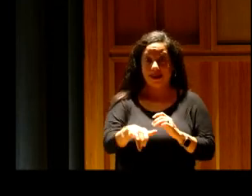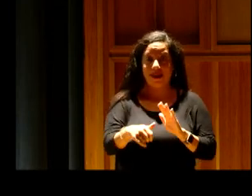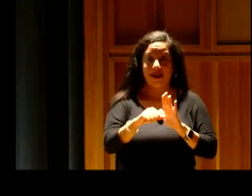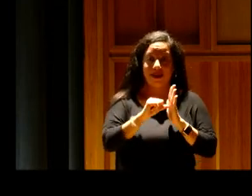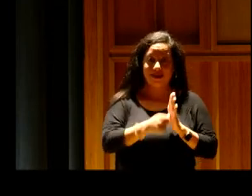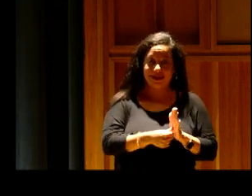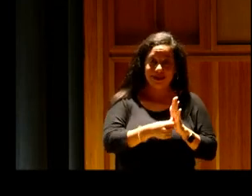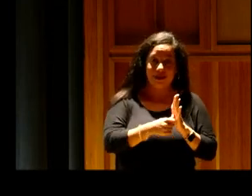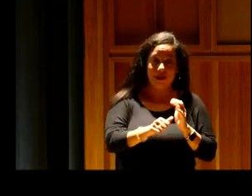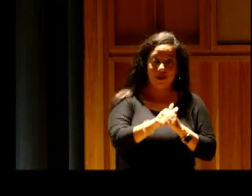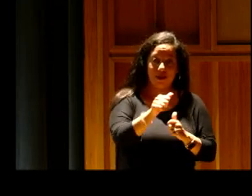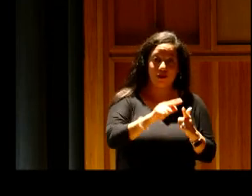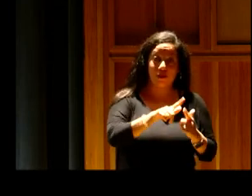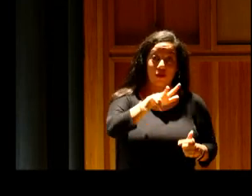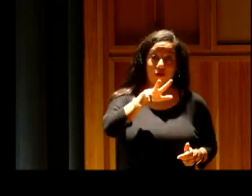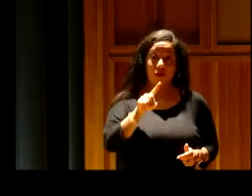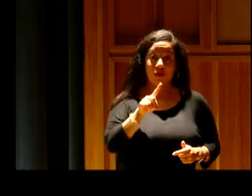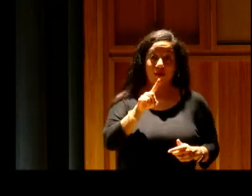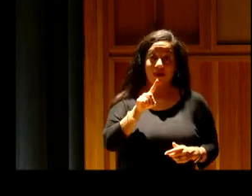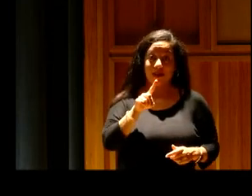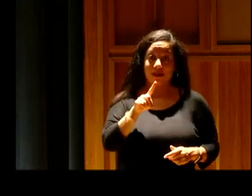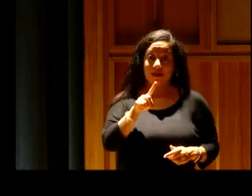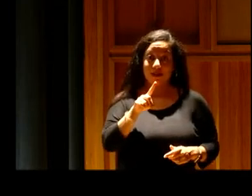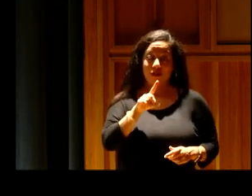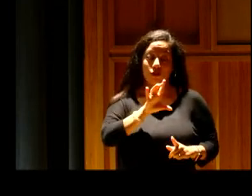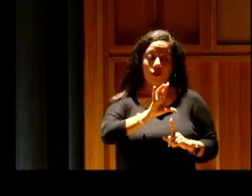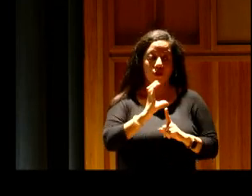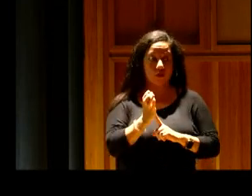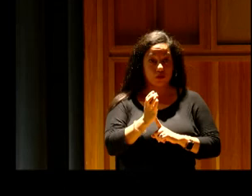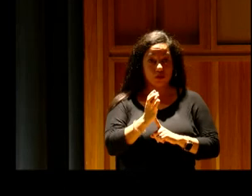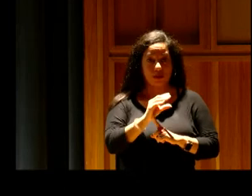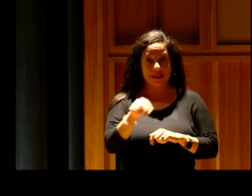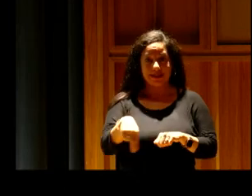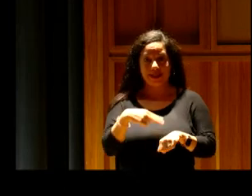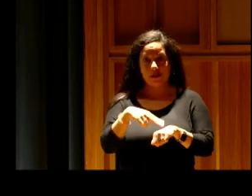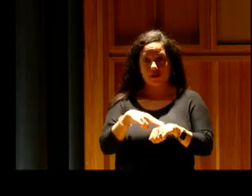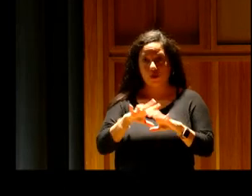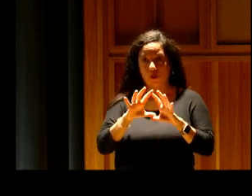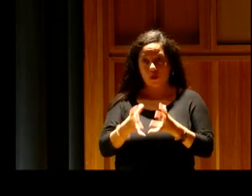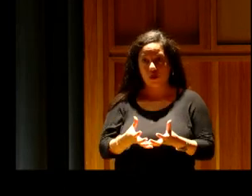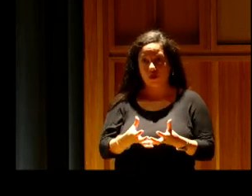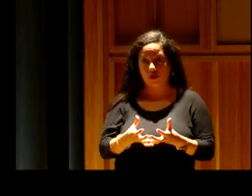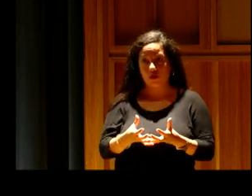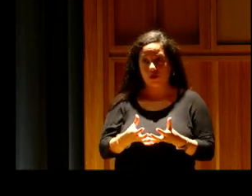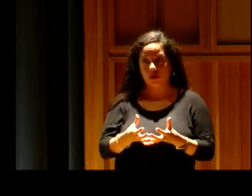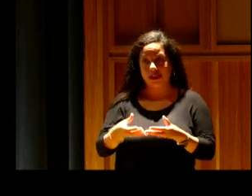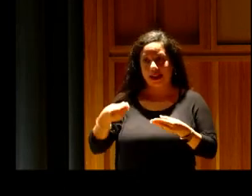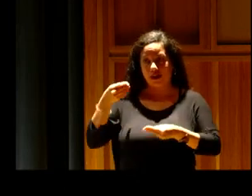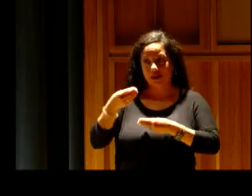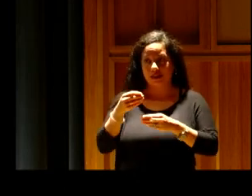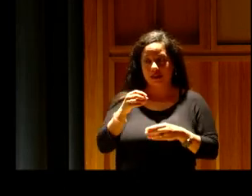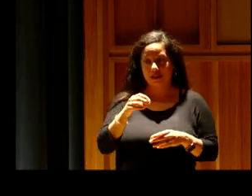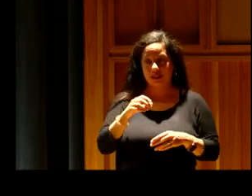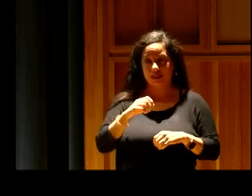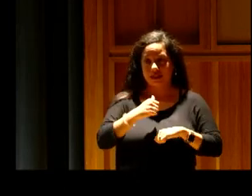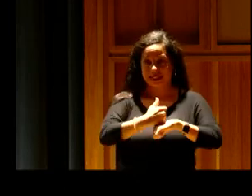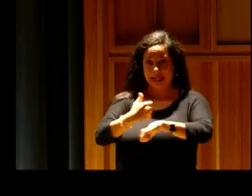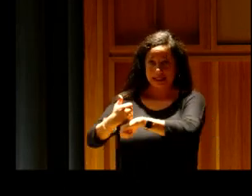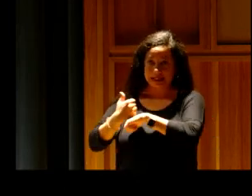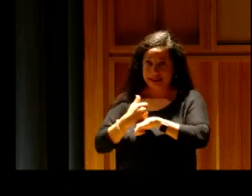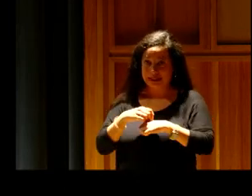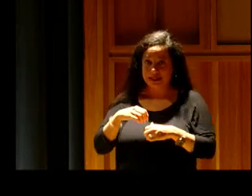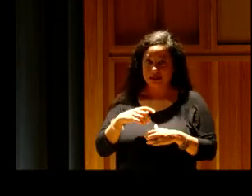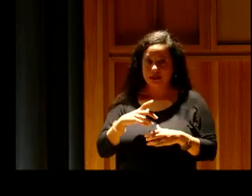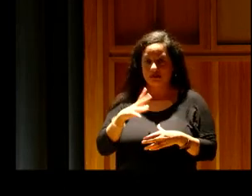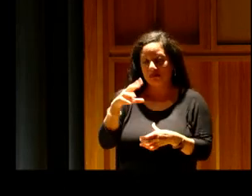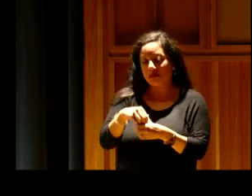to 31 iconic cultural and natural world heritage sites in 29